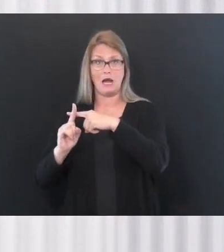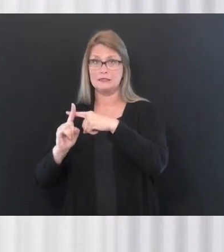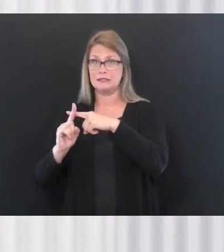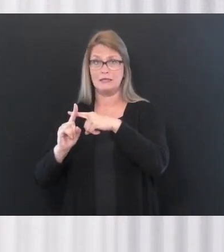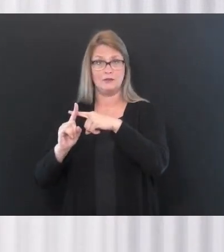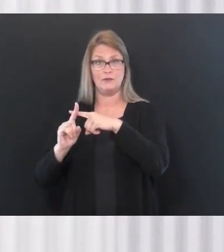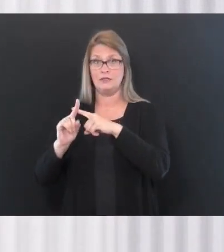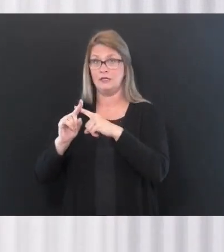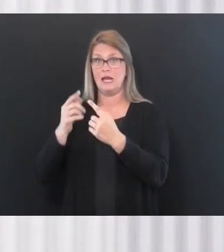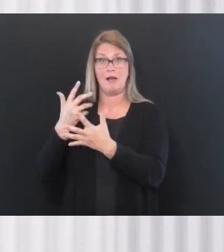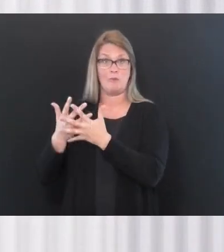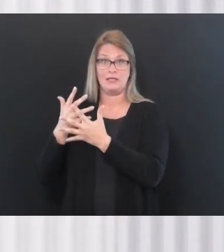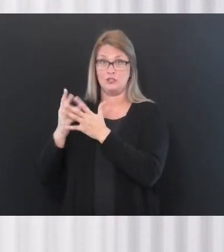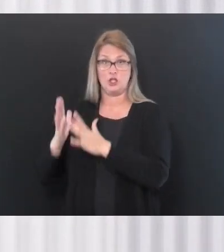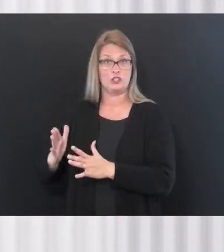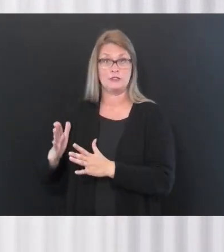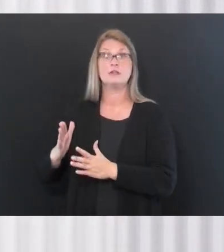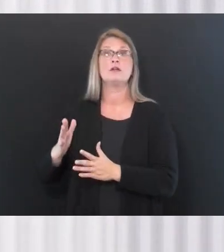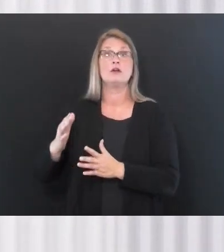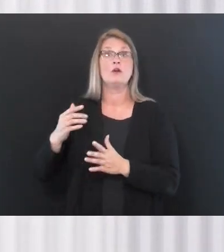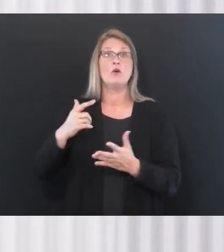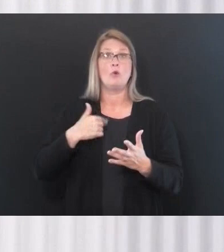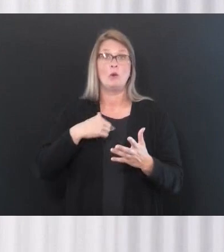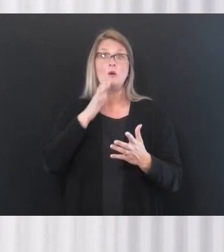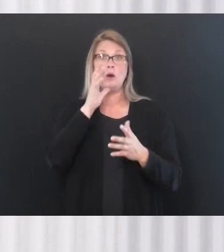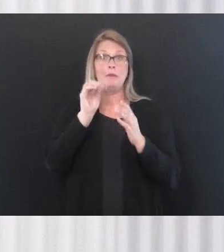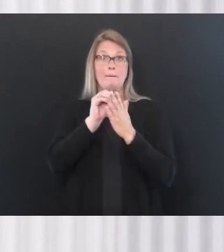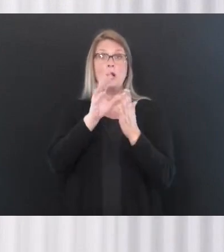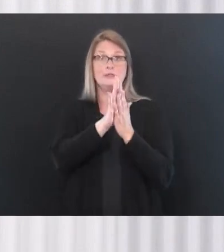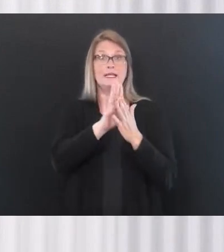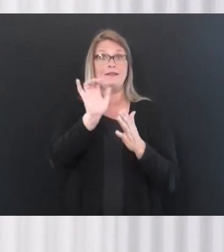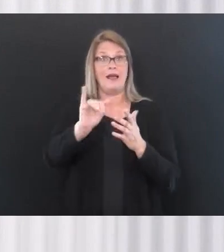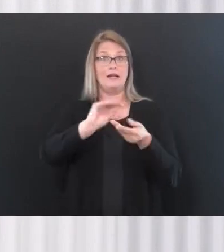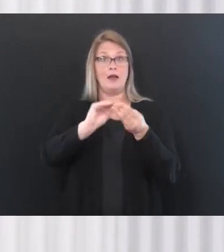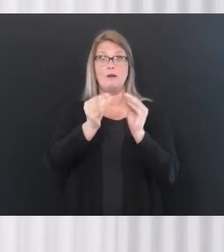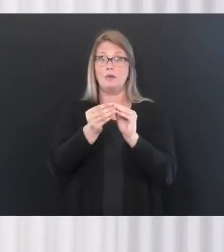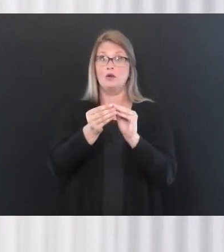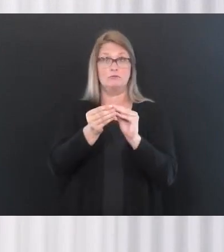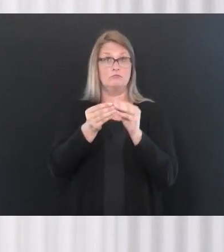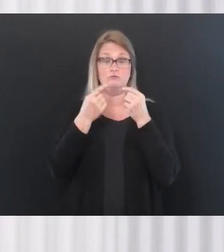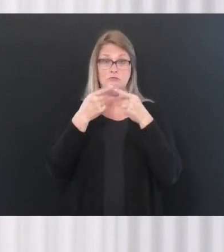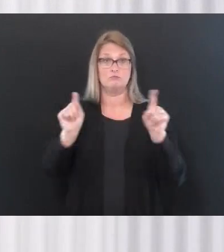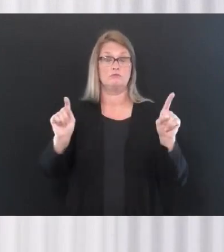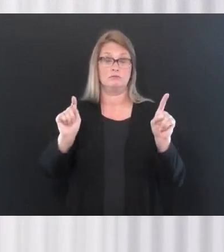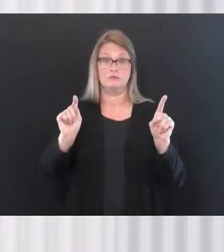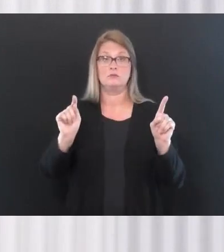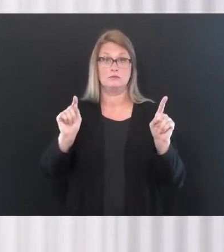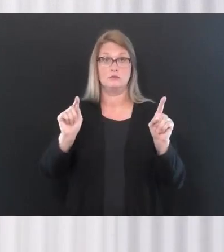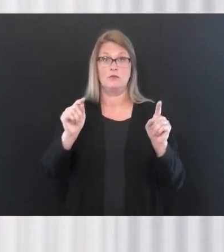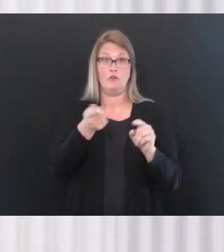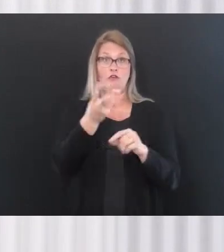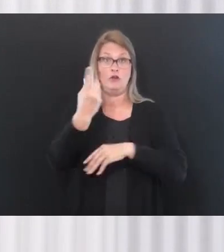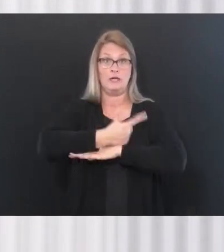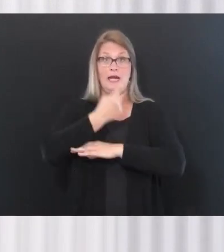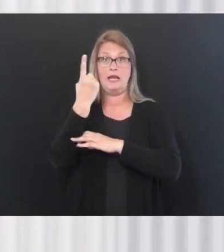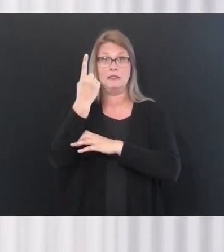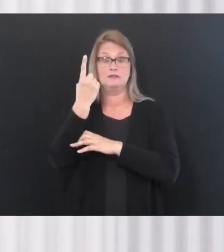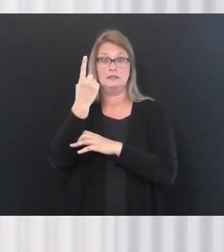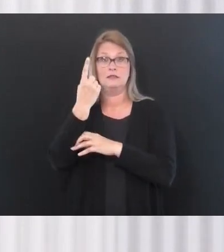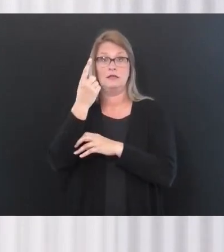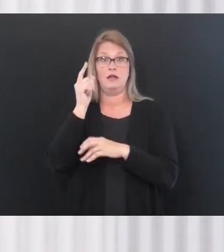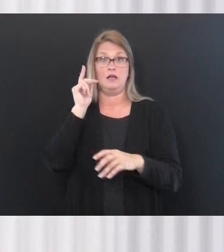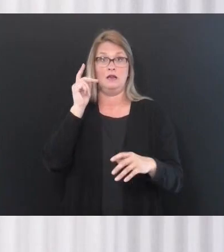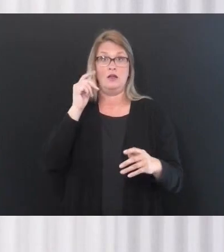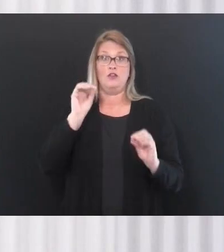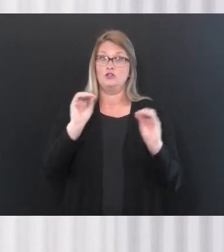population. We've been posting that number publicly for the last several days. I believe that the Bureau thinks that there would be